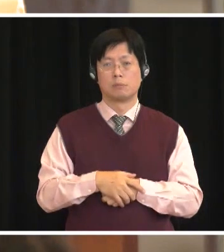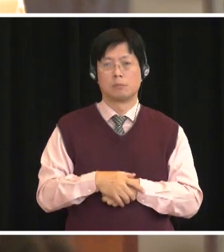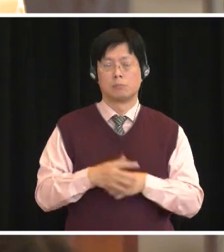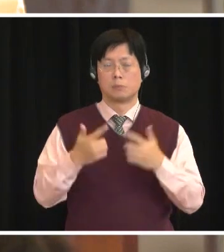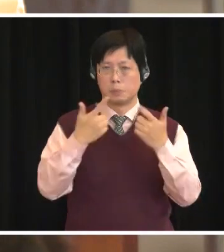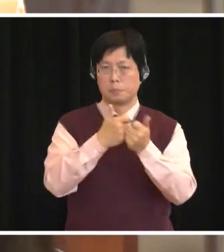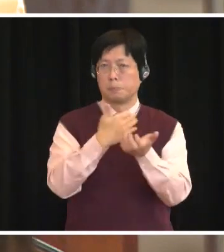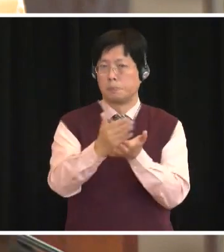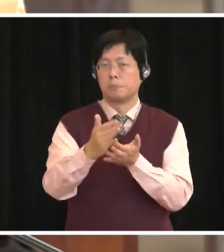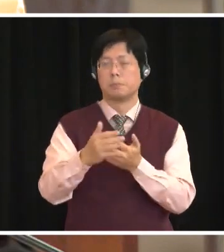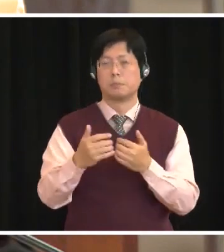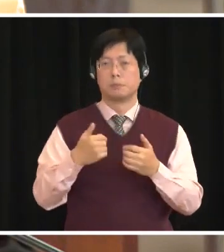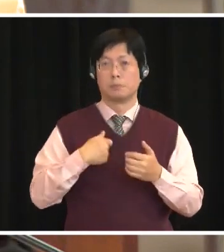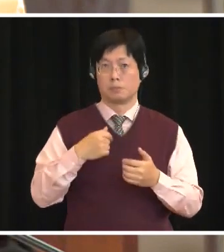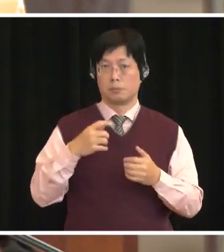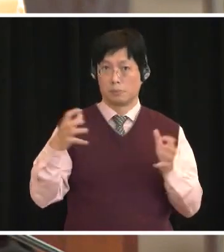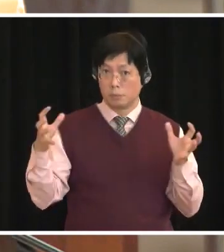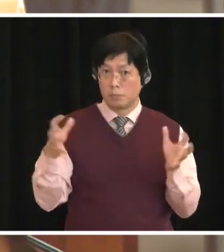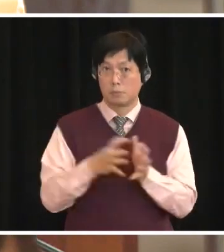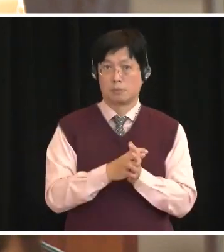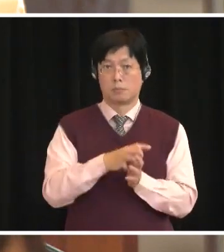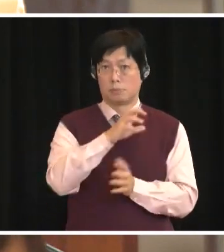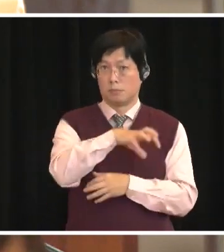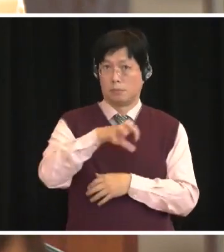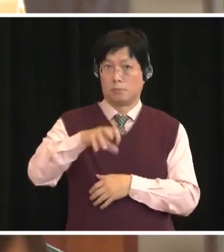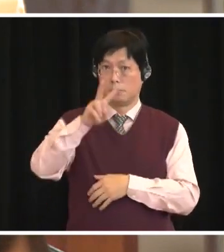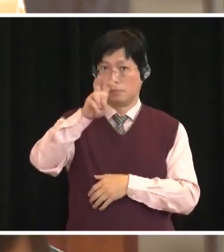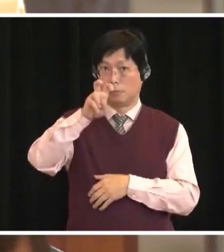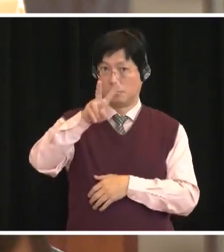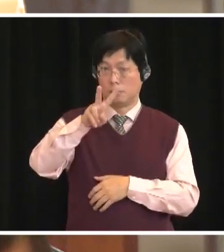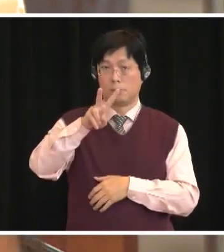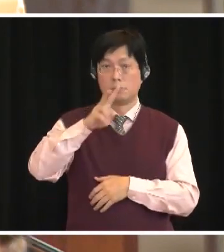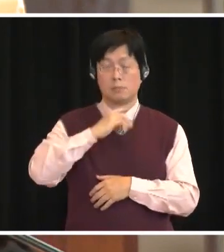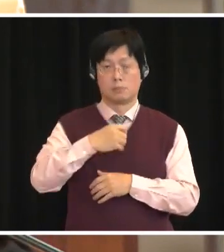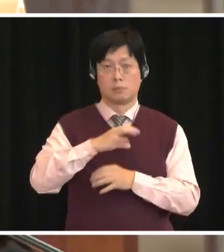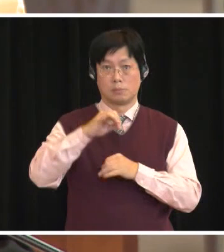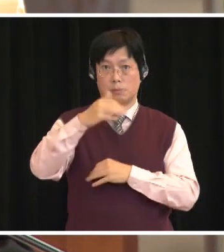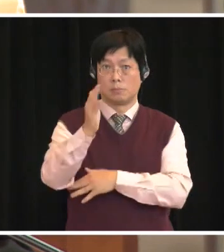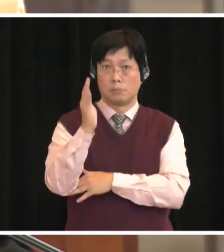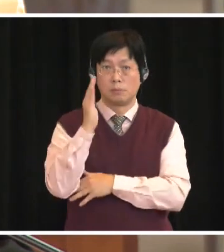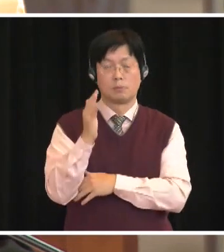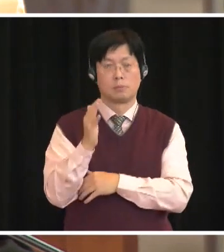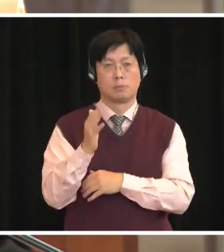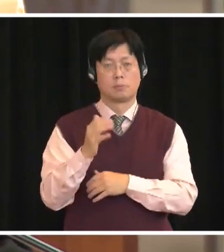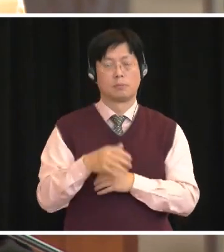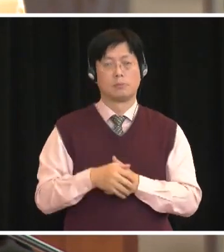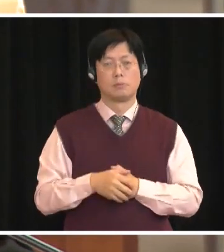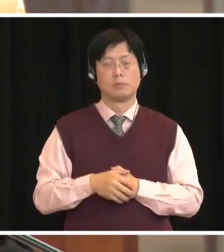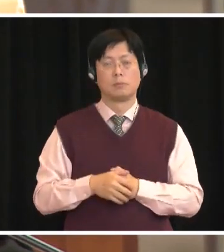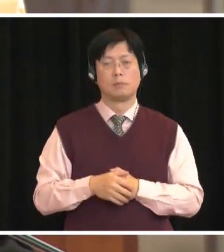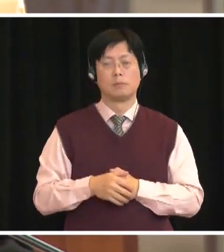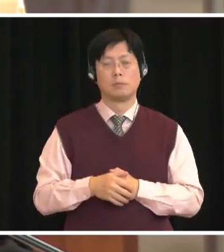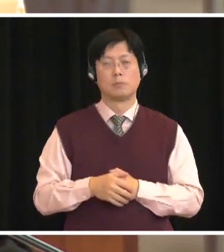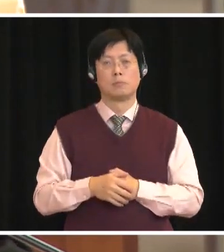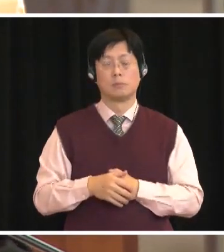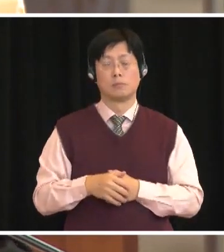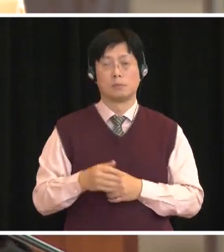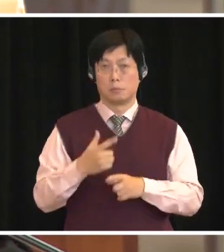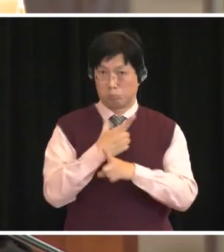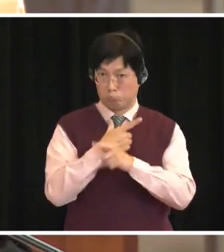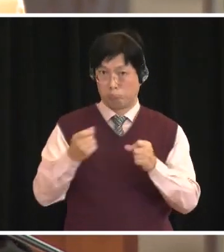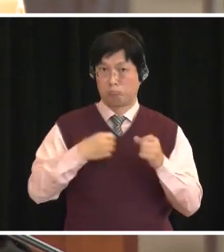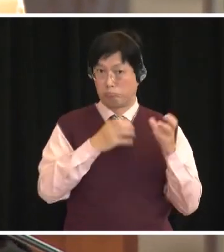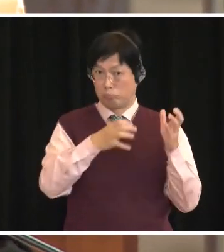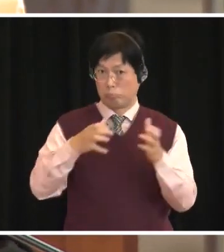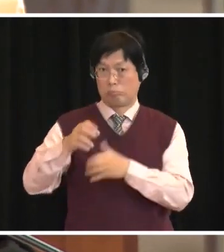we do have one dedicated agency There are 22 cities and